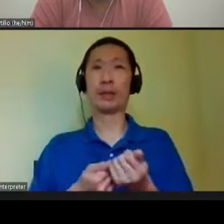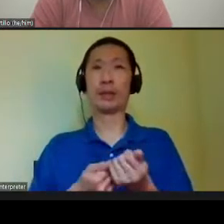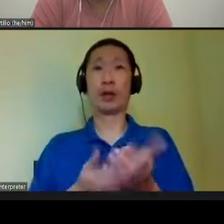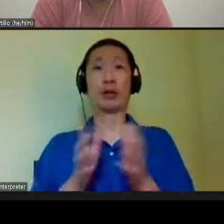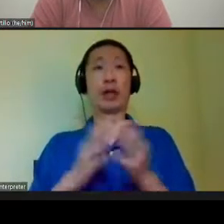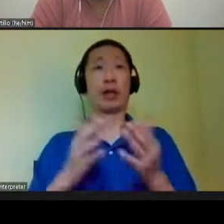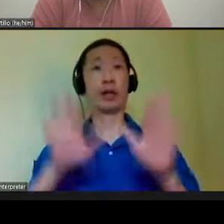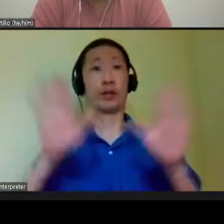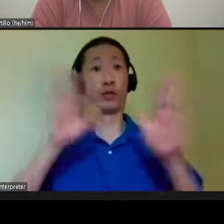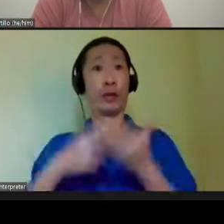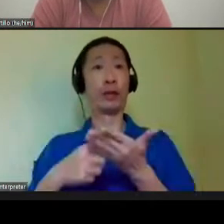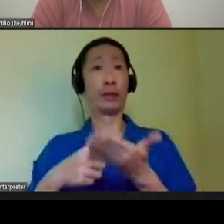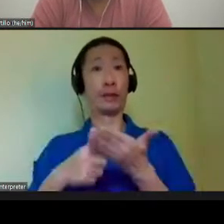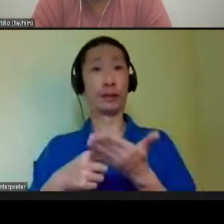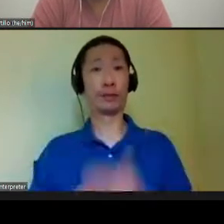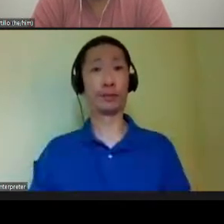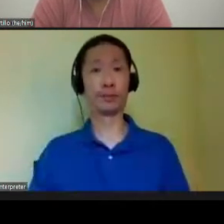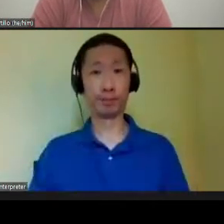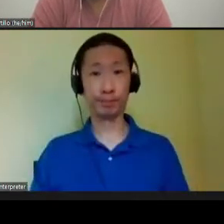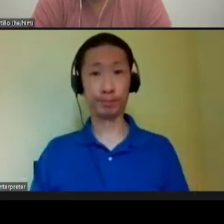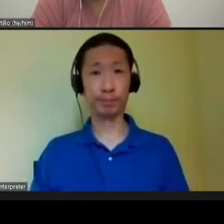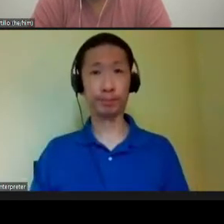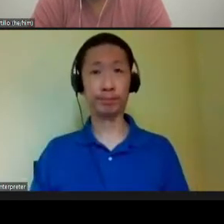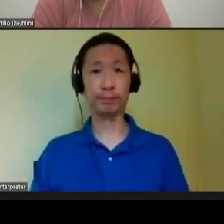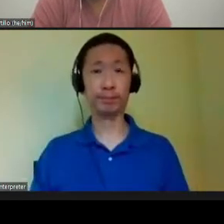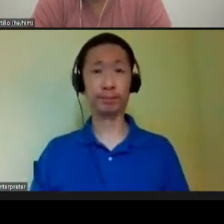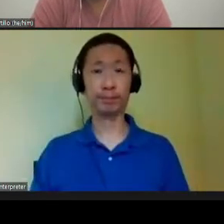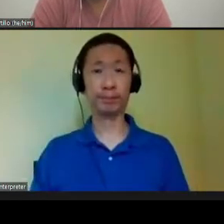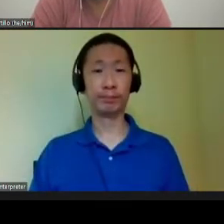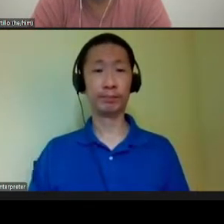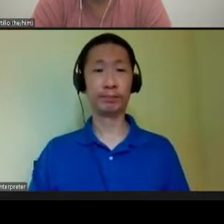conversation. But to begin,